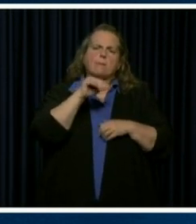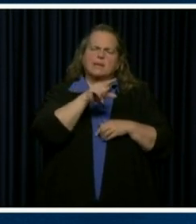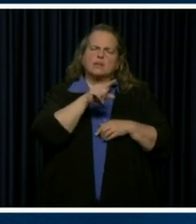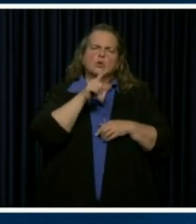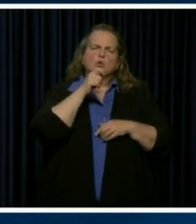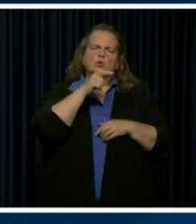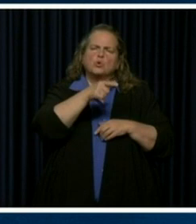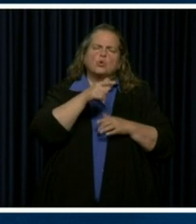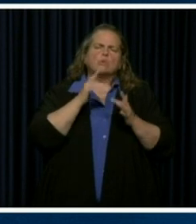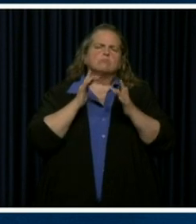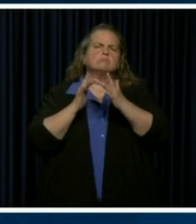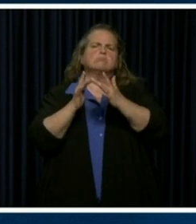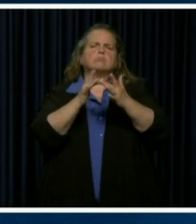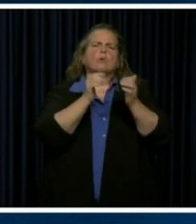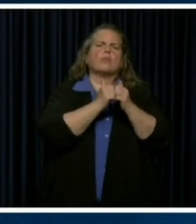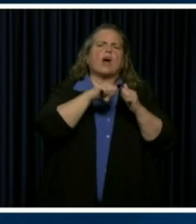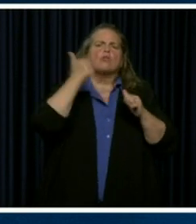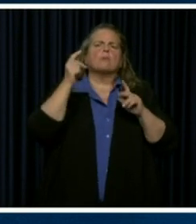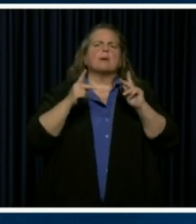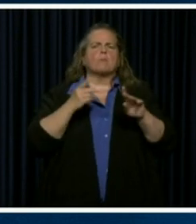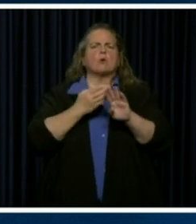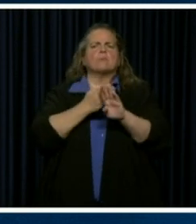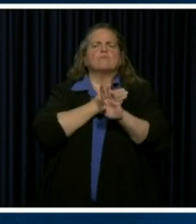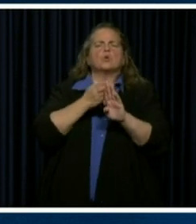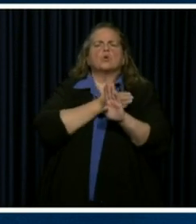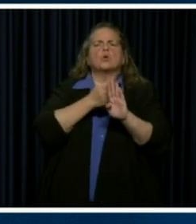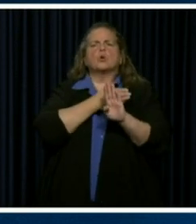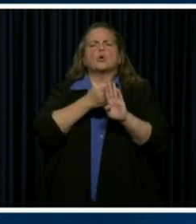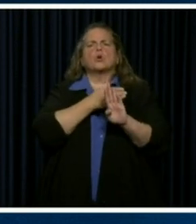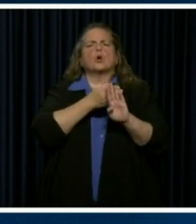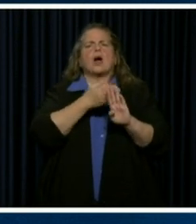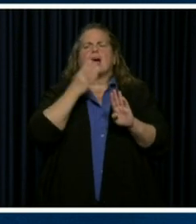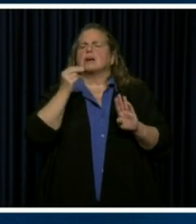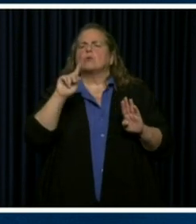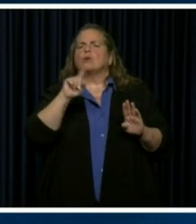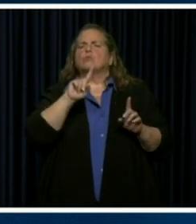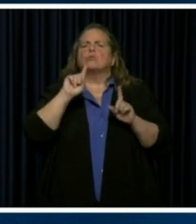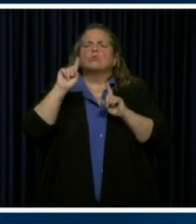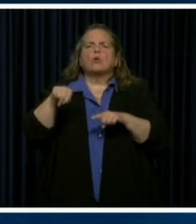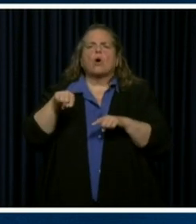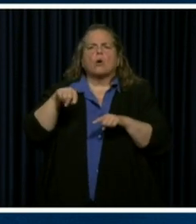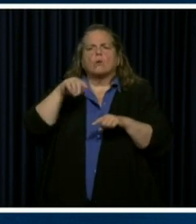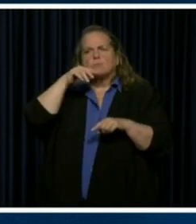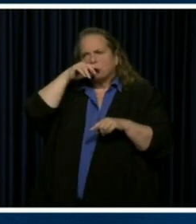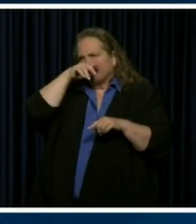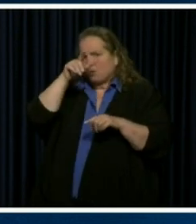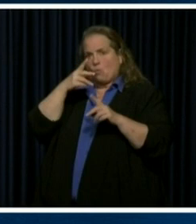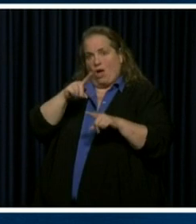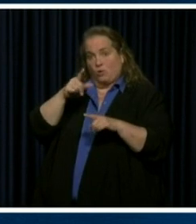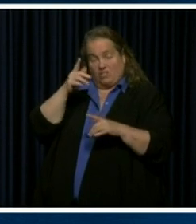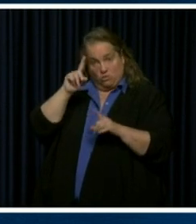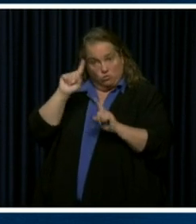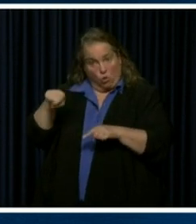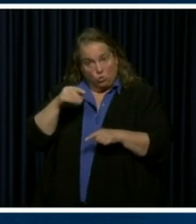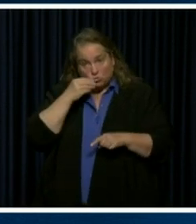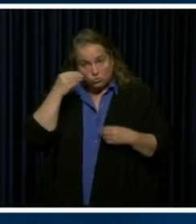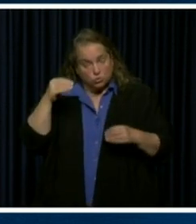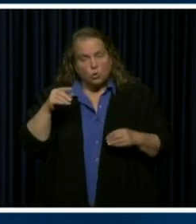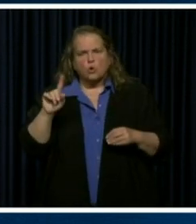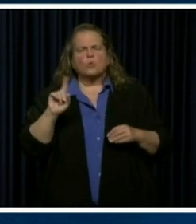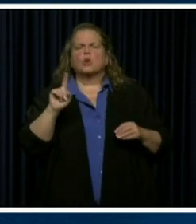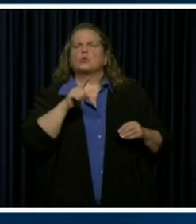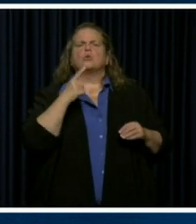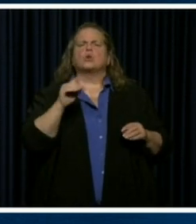document who he may have come in close contact with and which public settings he may have gone to while he was infectious. Among